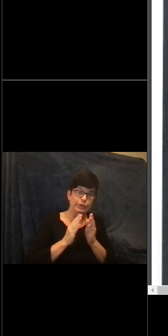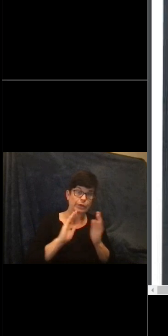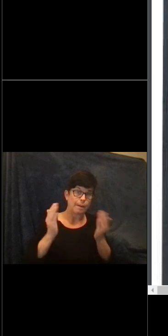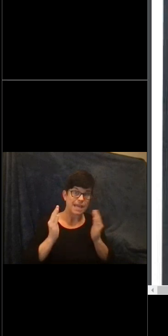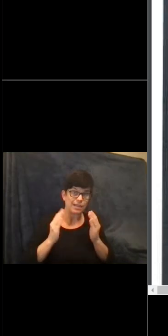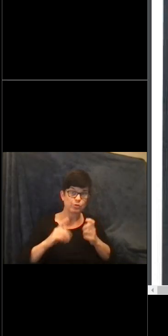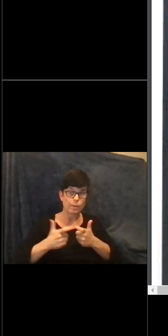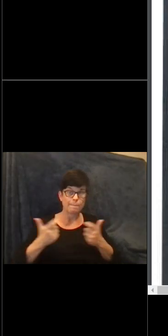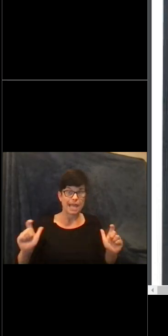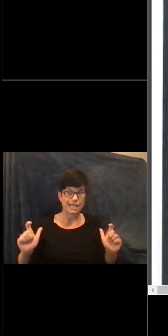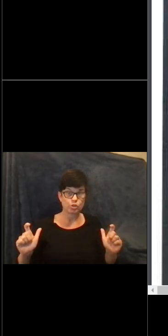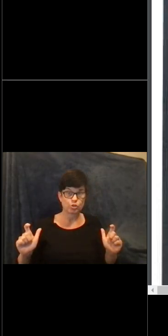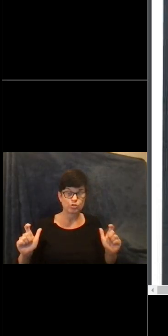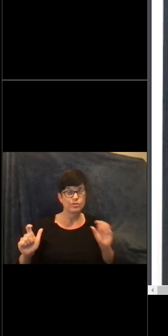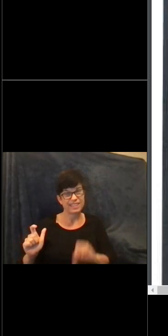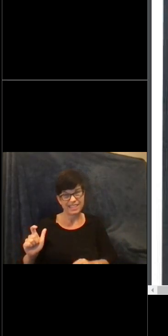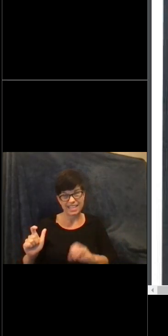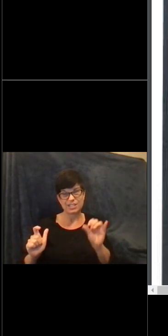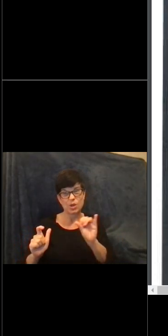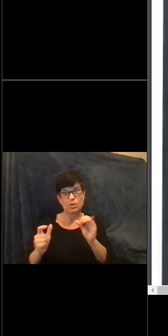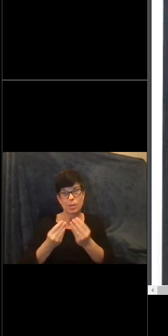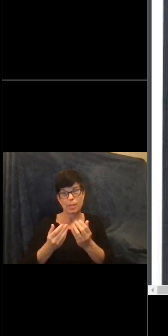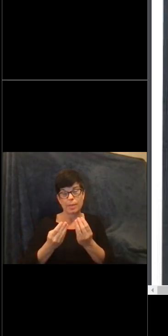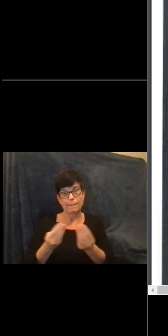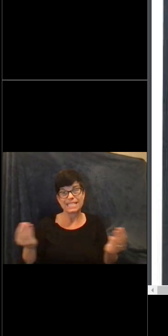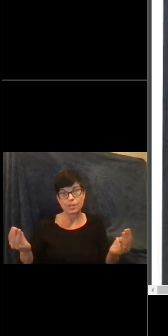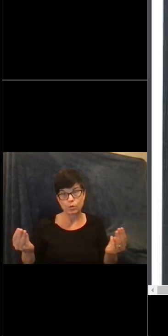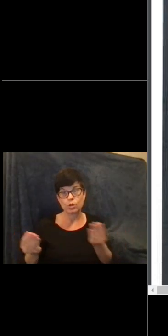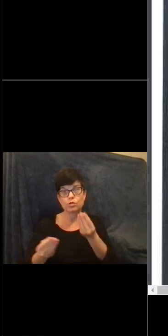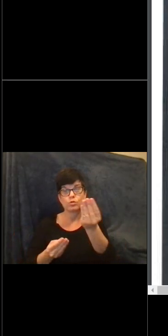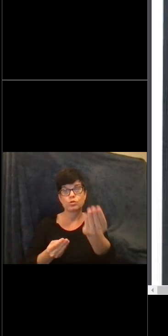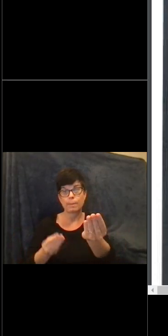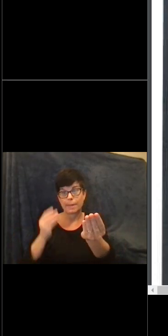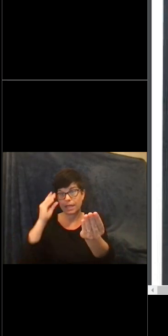really also the materials you submit as well. You know, so